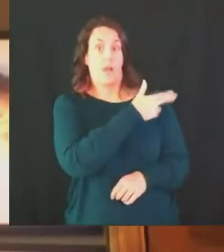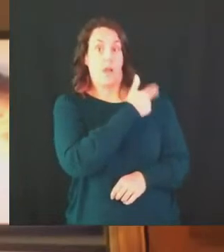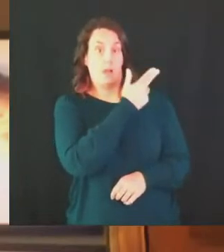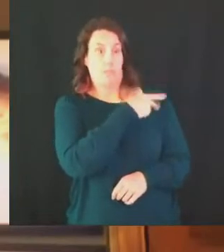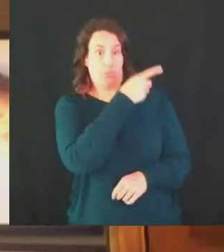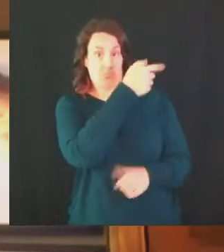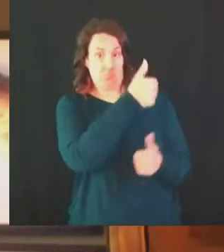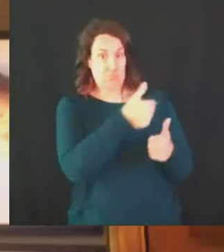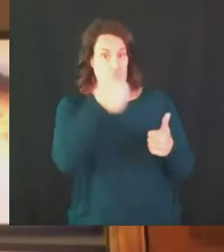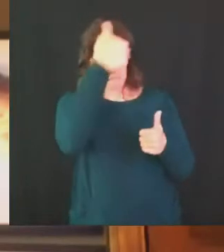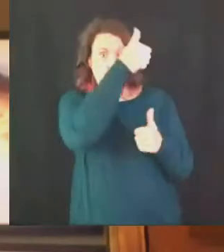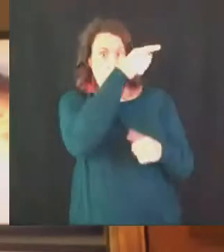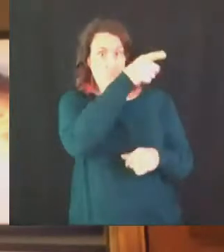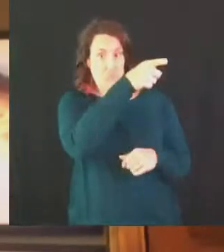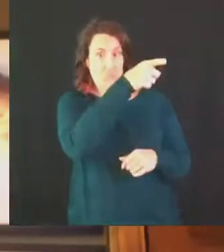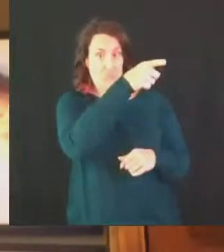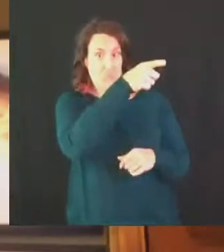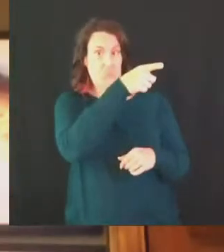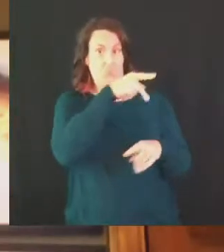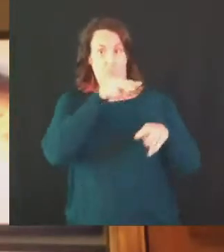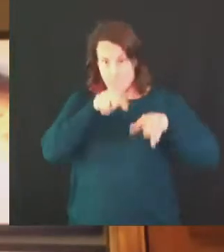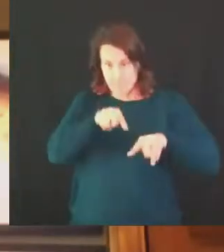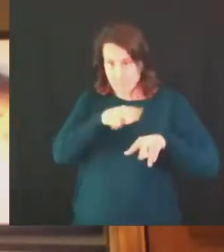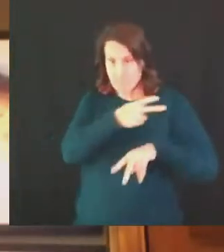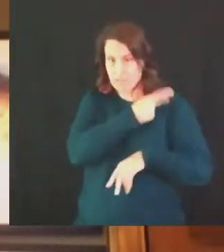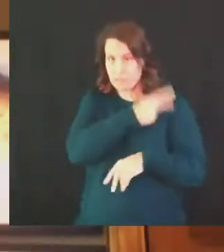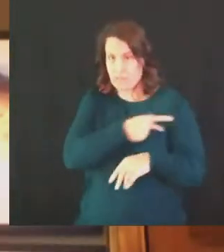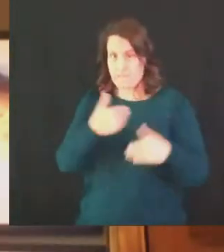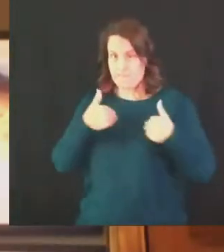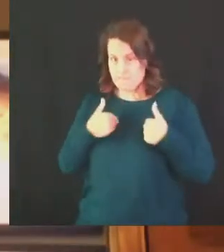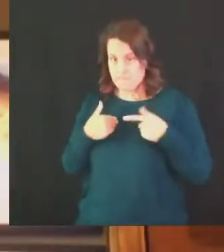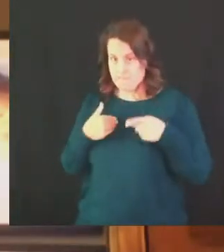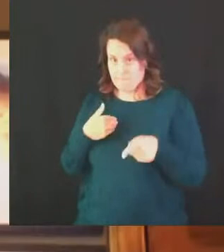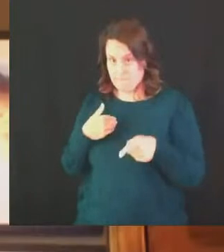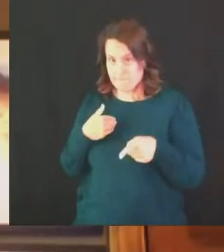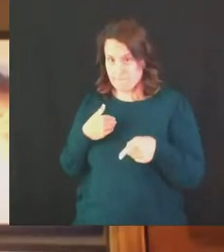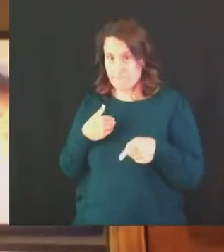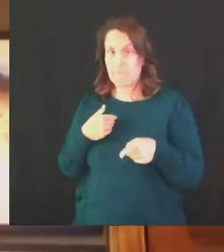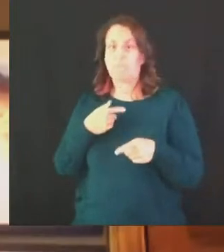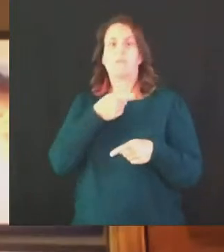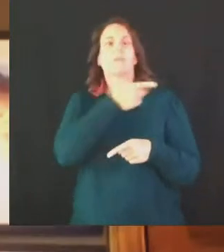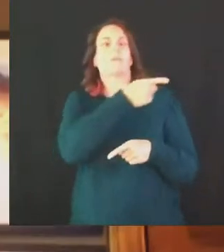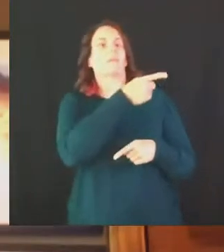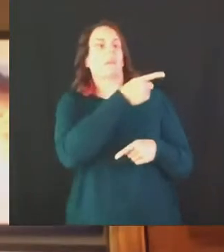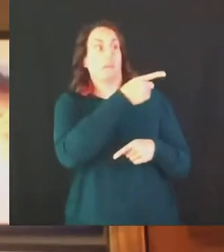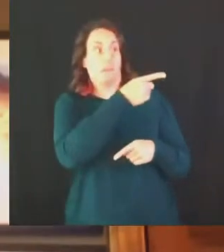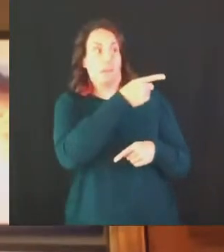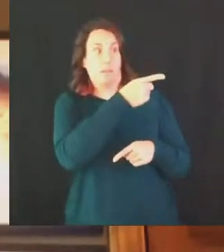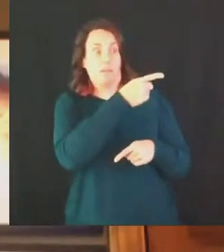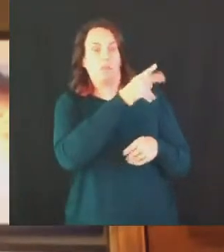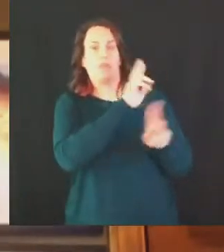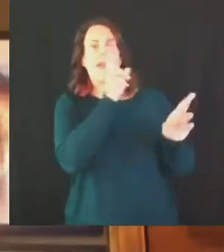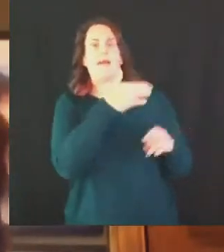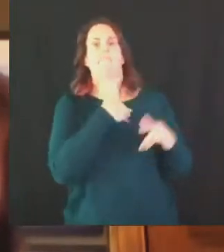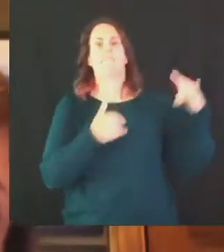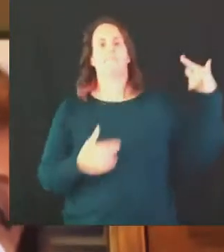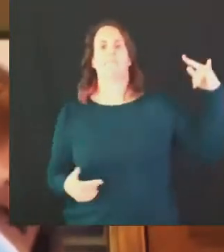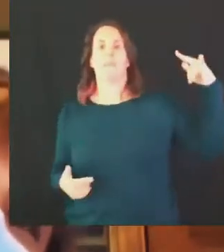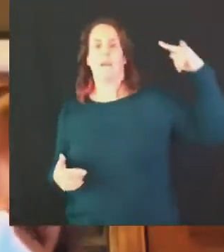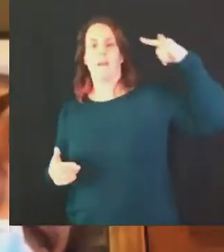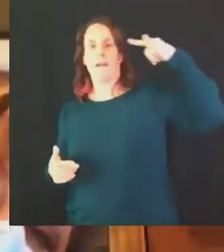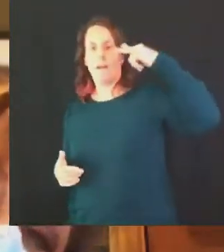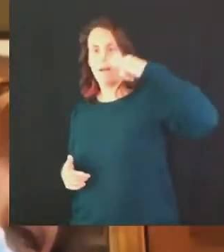is a company within Children's Hospital in Frederick. They will go and pick up the patient